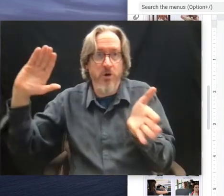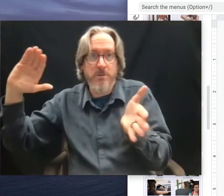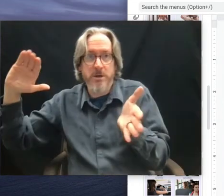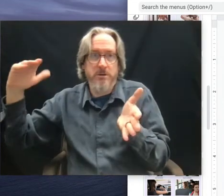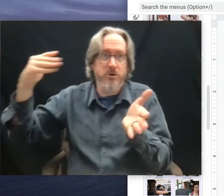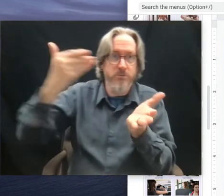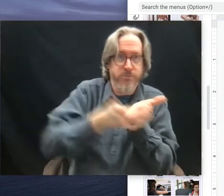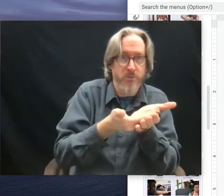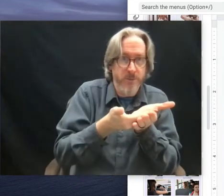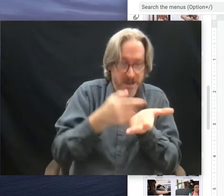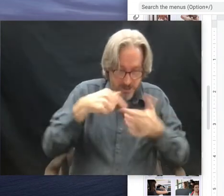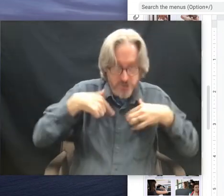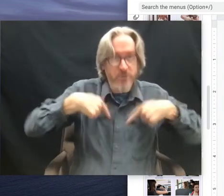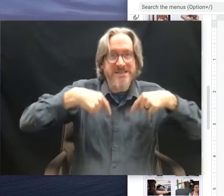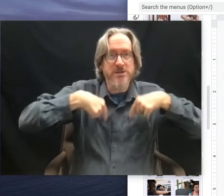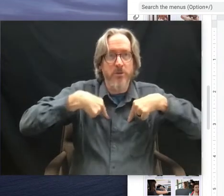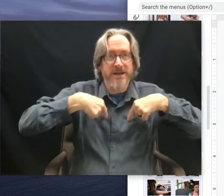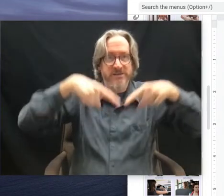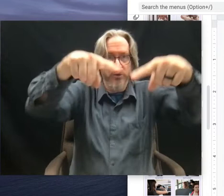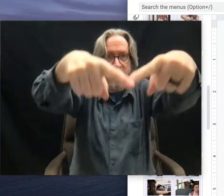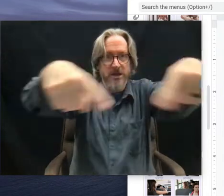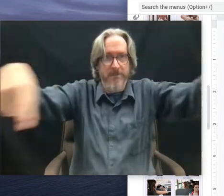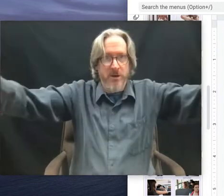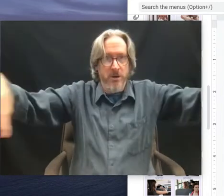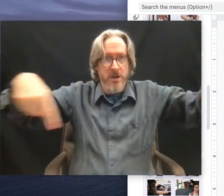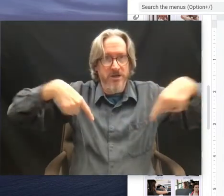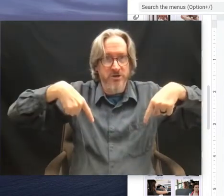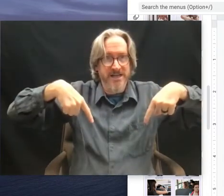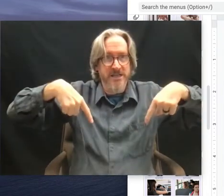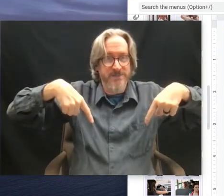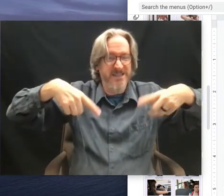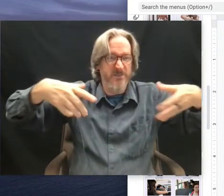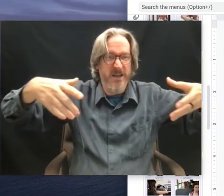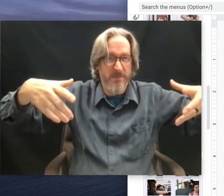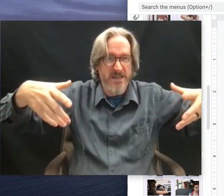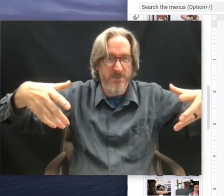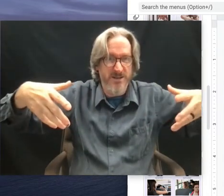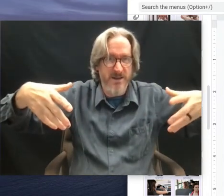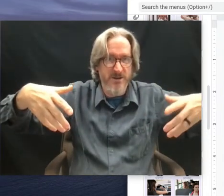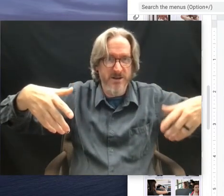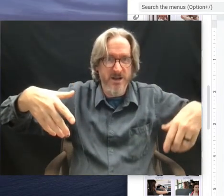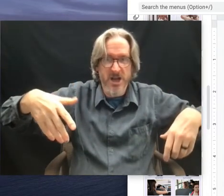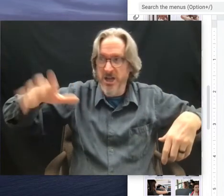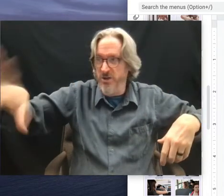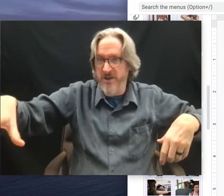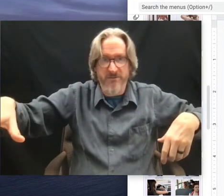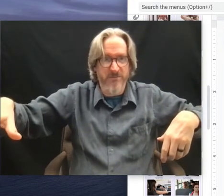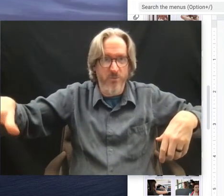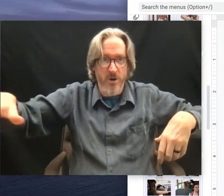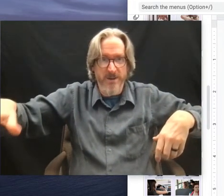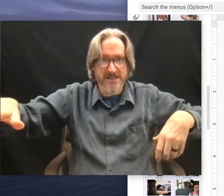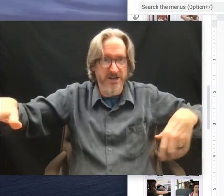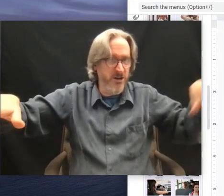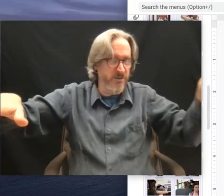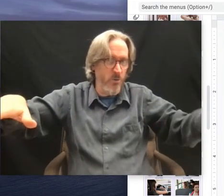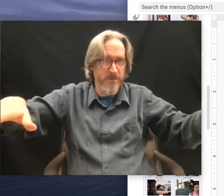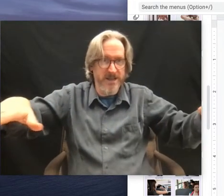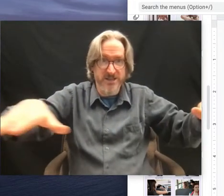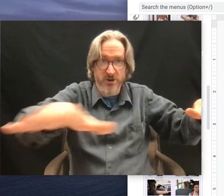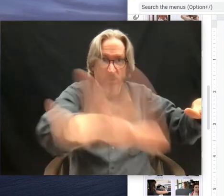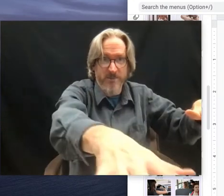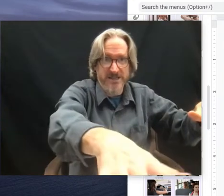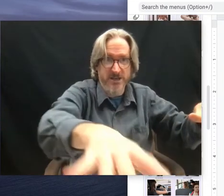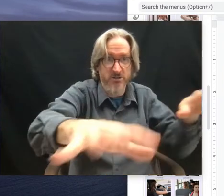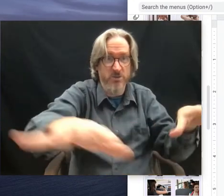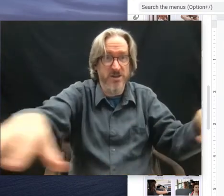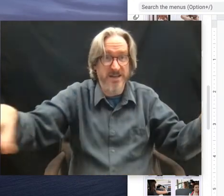Arrive home. Boom. So this is home base. If you think about your signing space as being a baseball diamond, you've got one base here, you've got one base